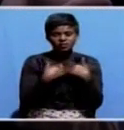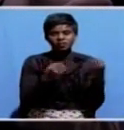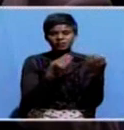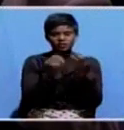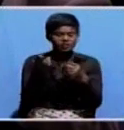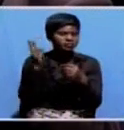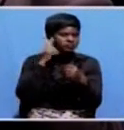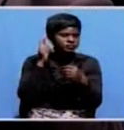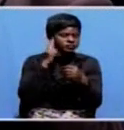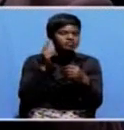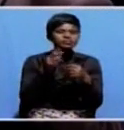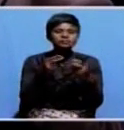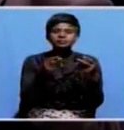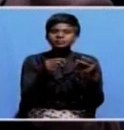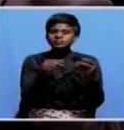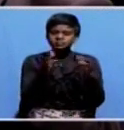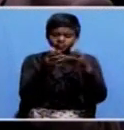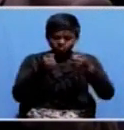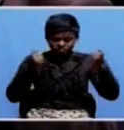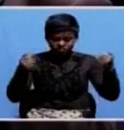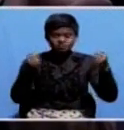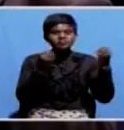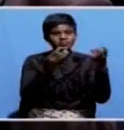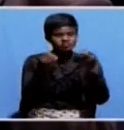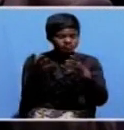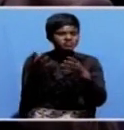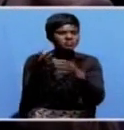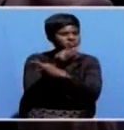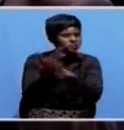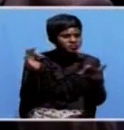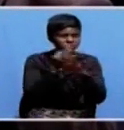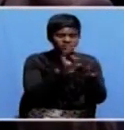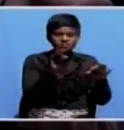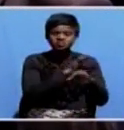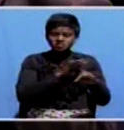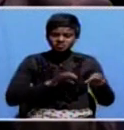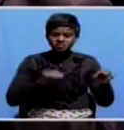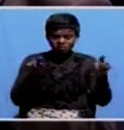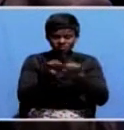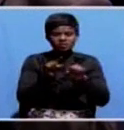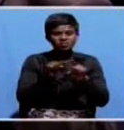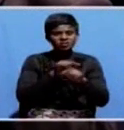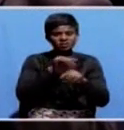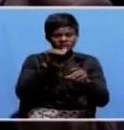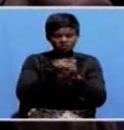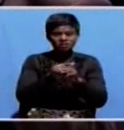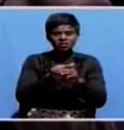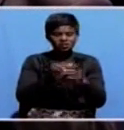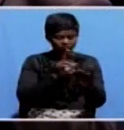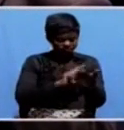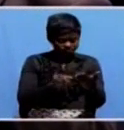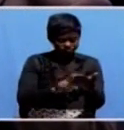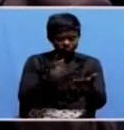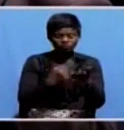radio stations, there are so many newspapers, liberalized, reporting on what is going on. At